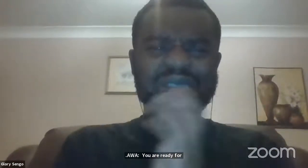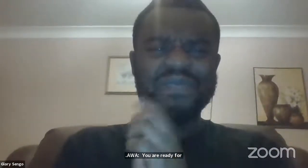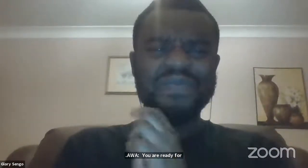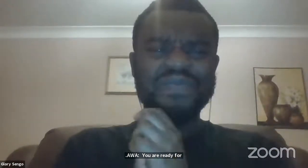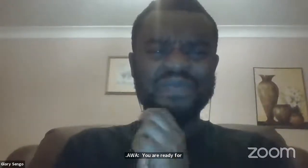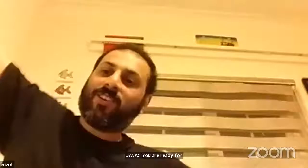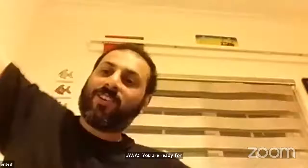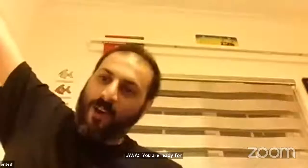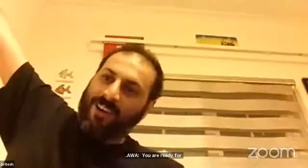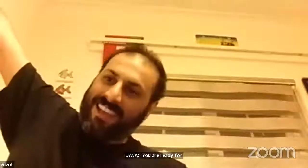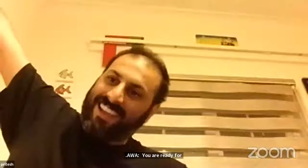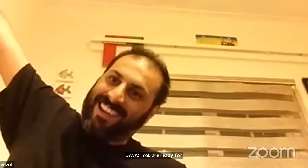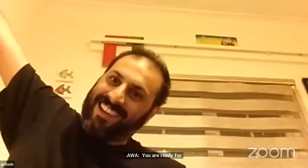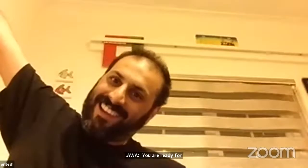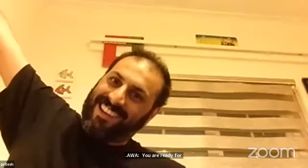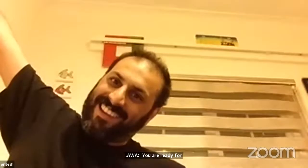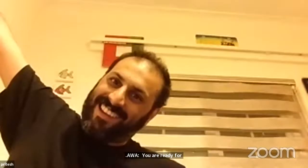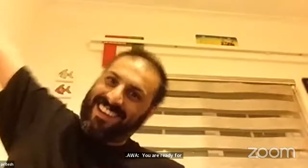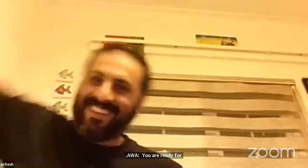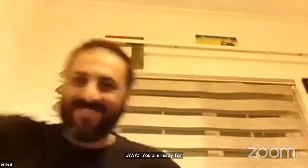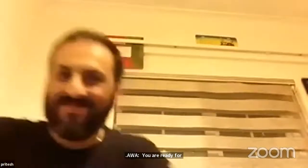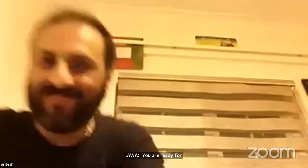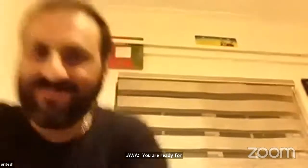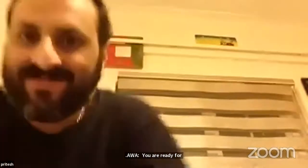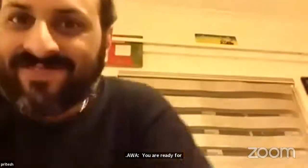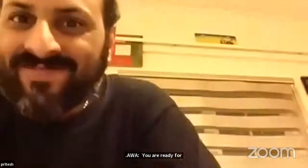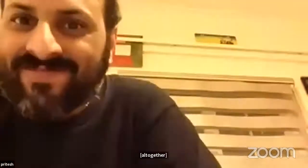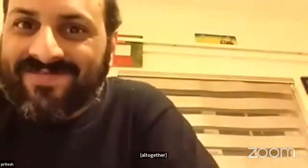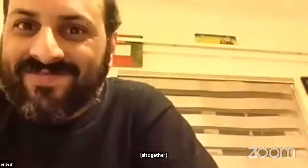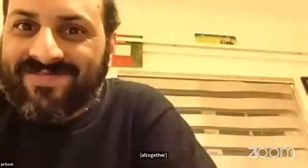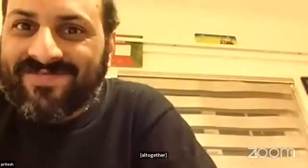Toni. Oh, Toni.